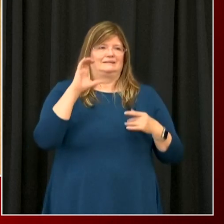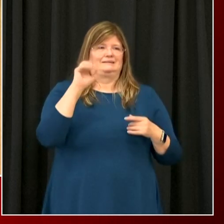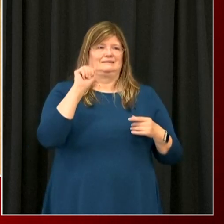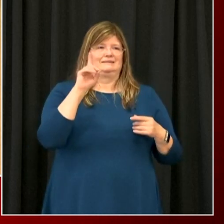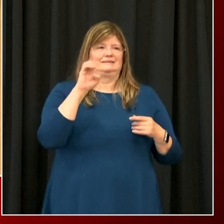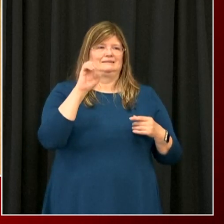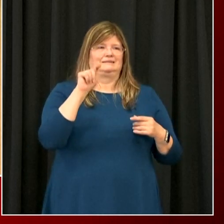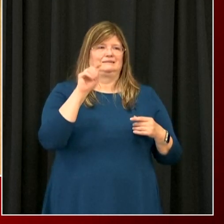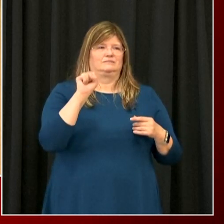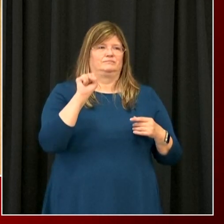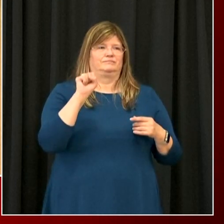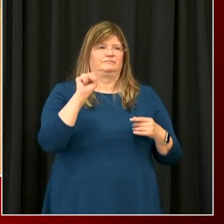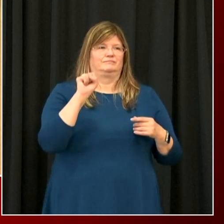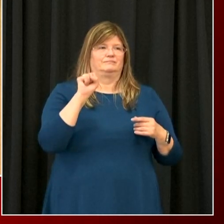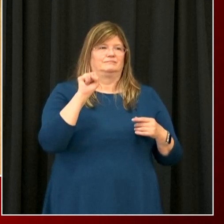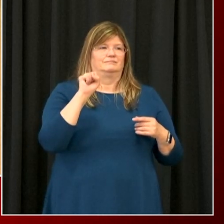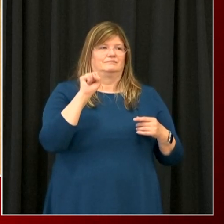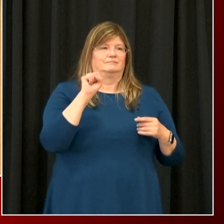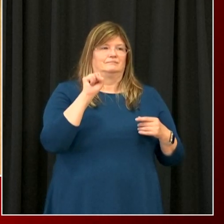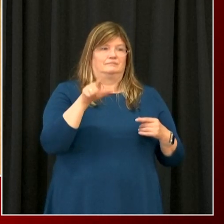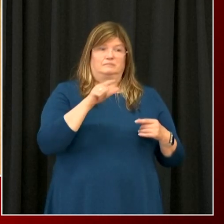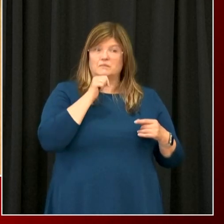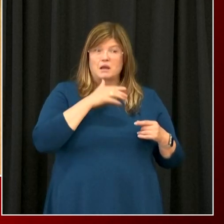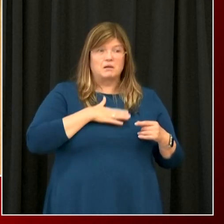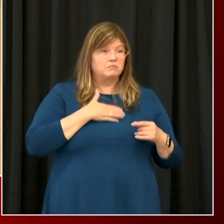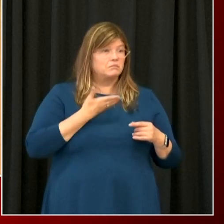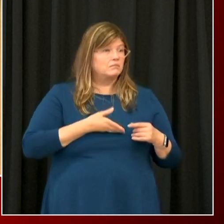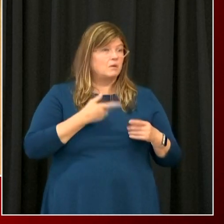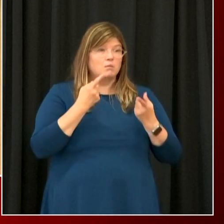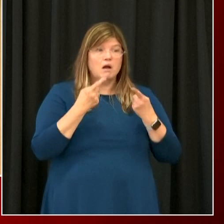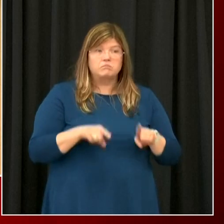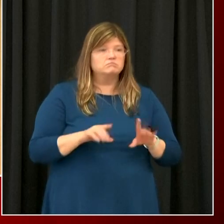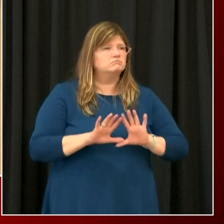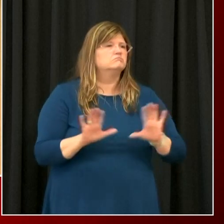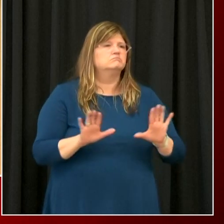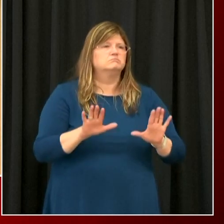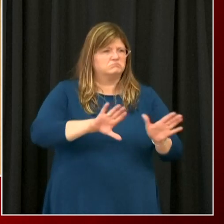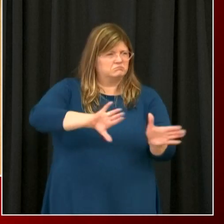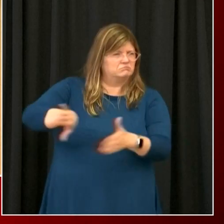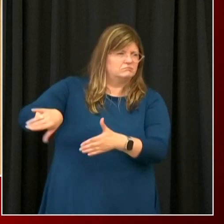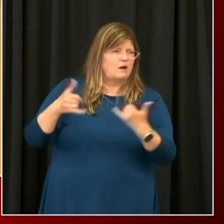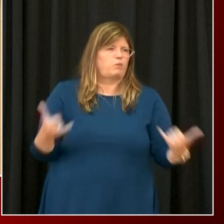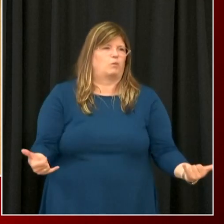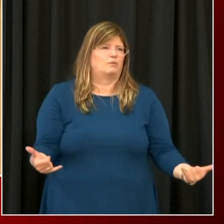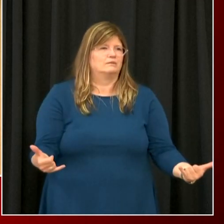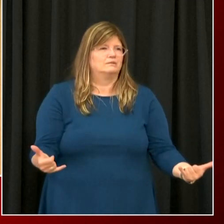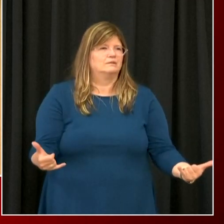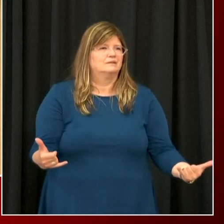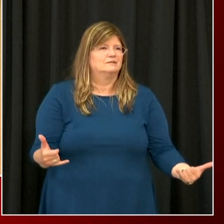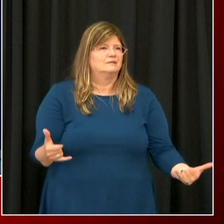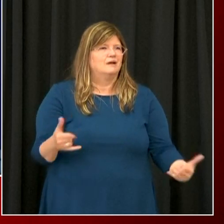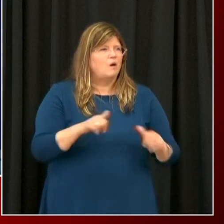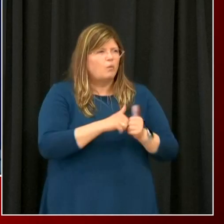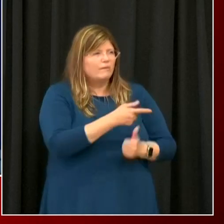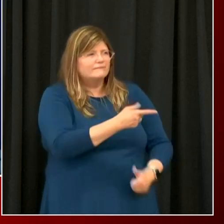what happened to George Floyd, turn in your badge, like don't do it. And I wanted to get your reaction and your take on that. So